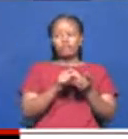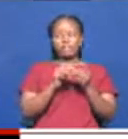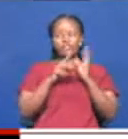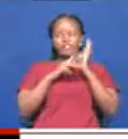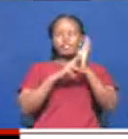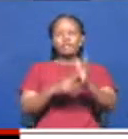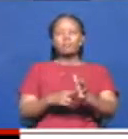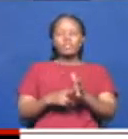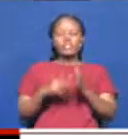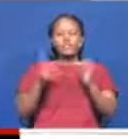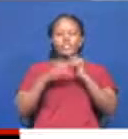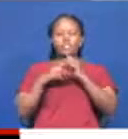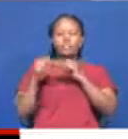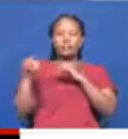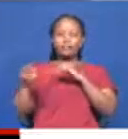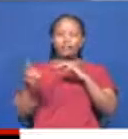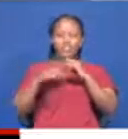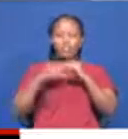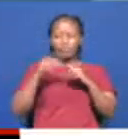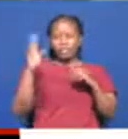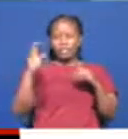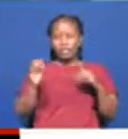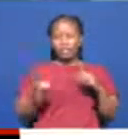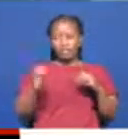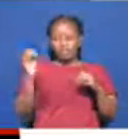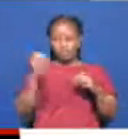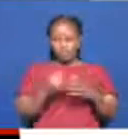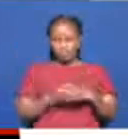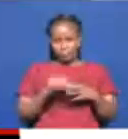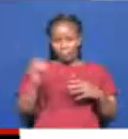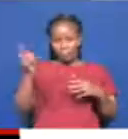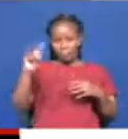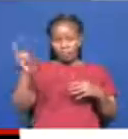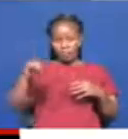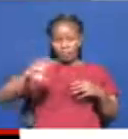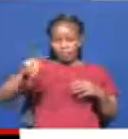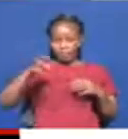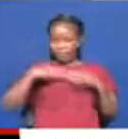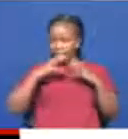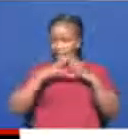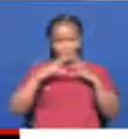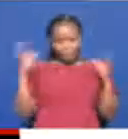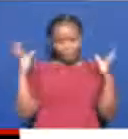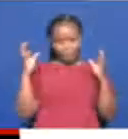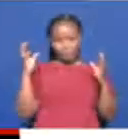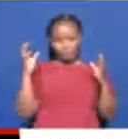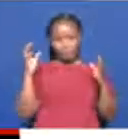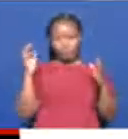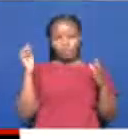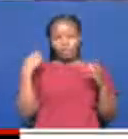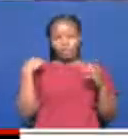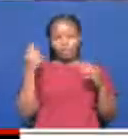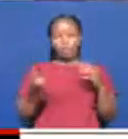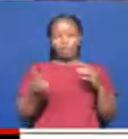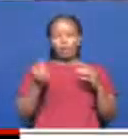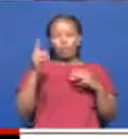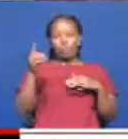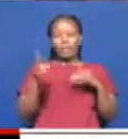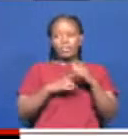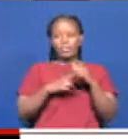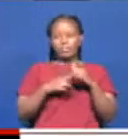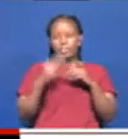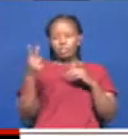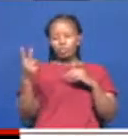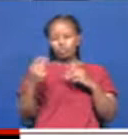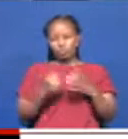7.7% positivity rate. Nairobi County accounting for the biggest chunk of the new cases at 172.